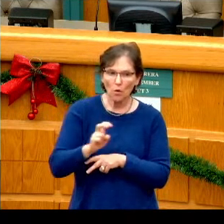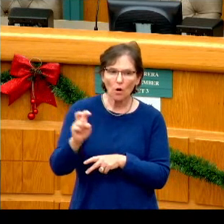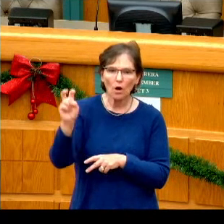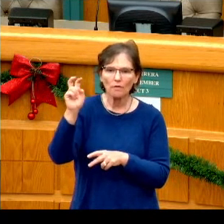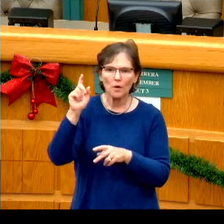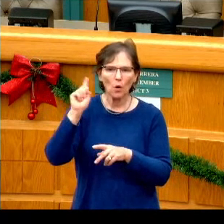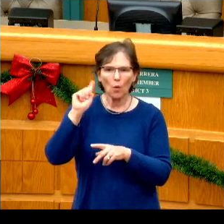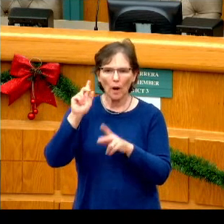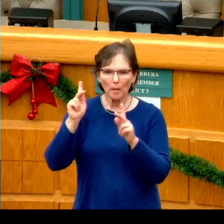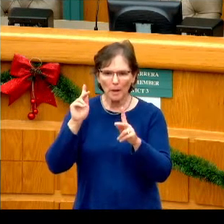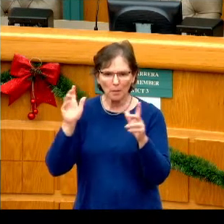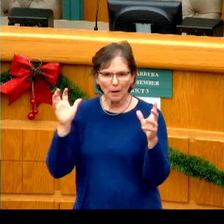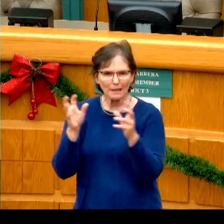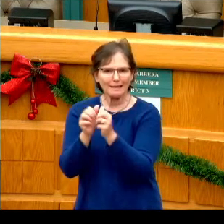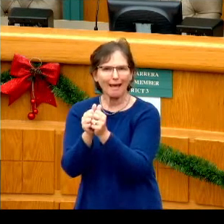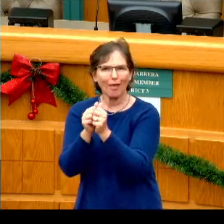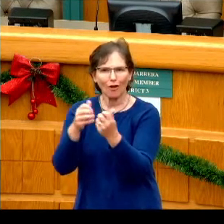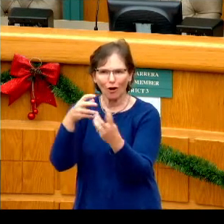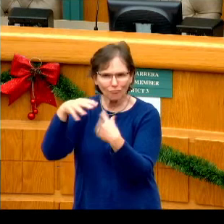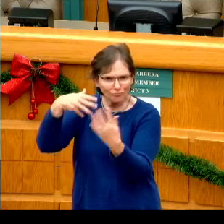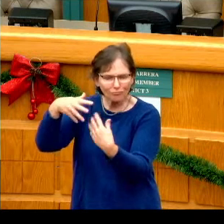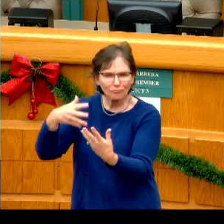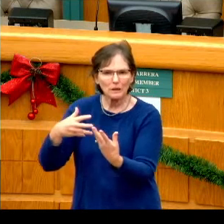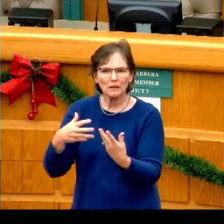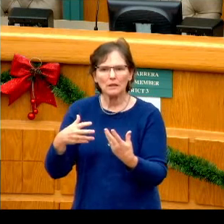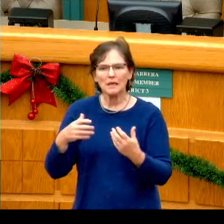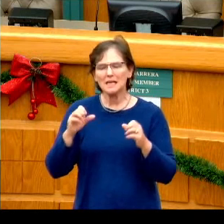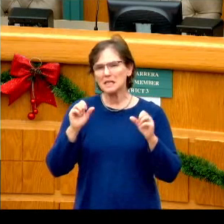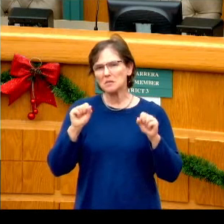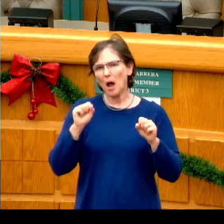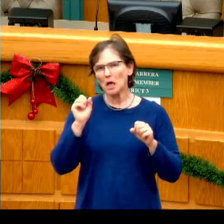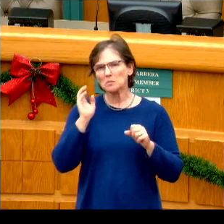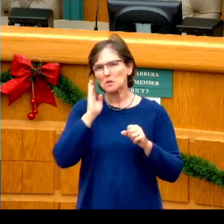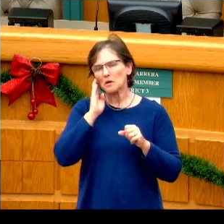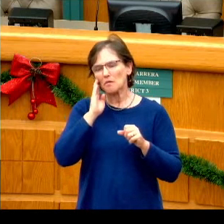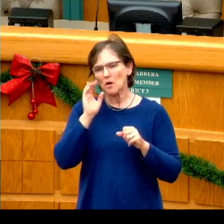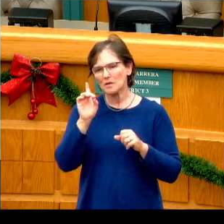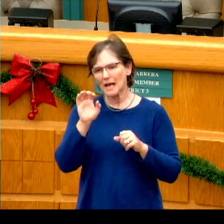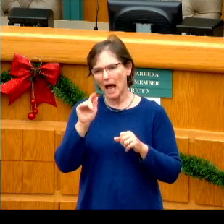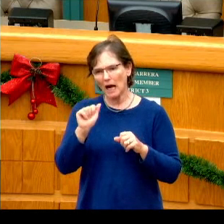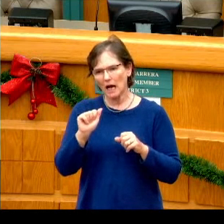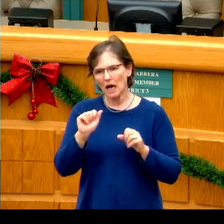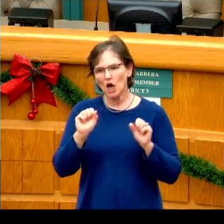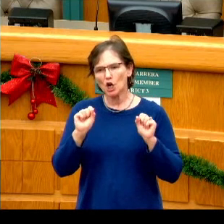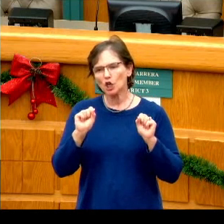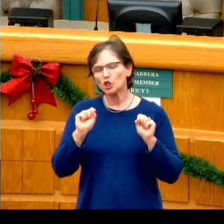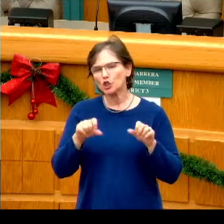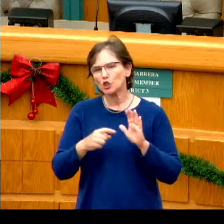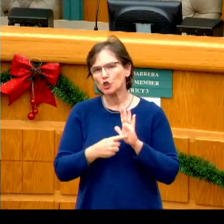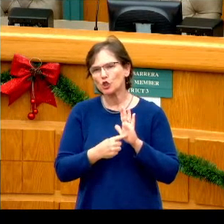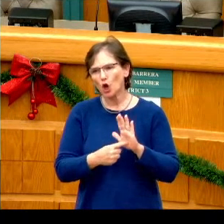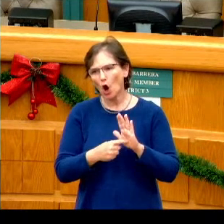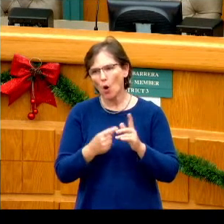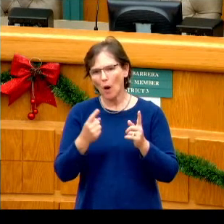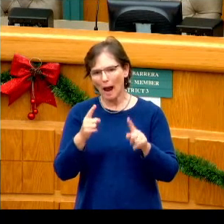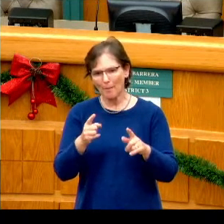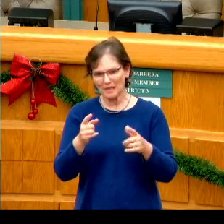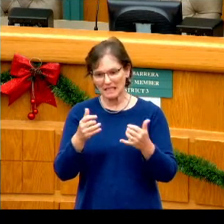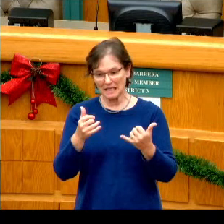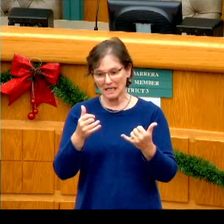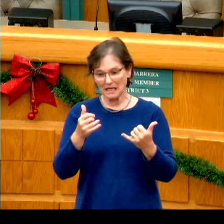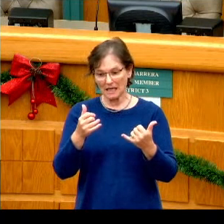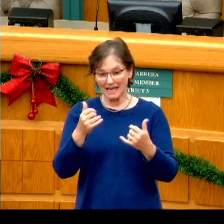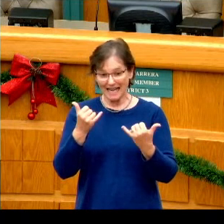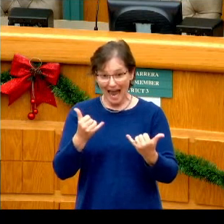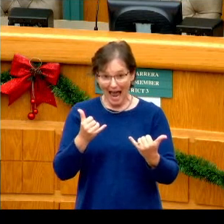because cell phone data might be more indicative of what's happening pretty close to now when you get infected to 5 days later when you might